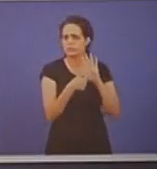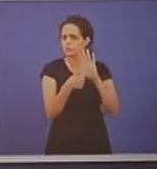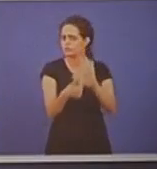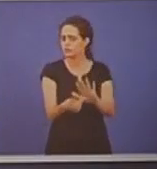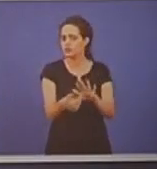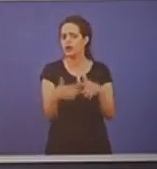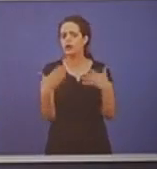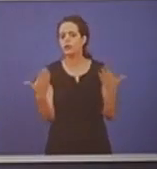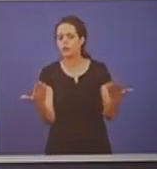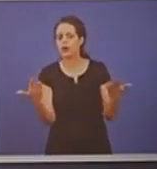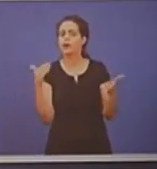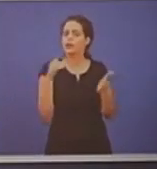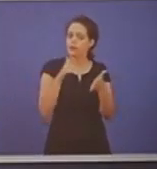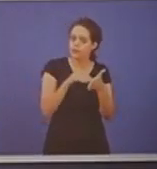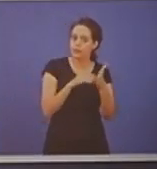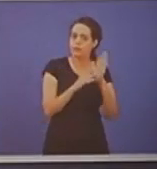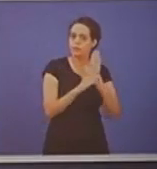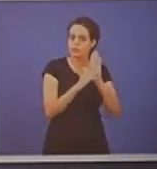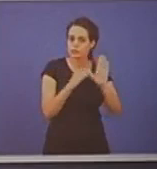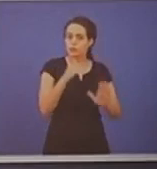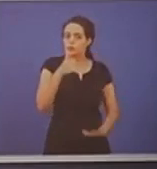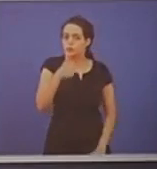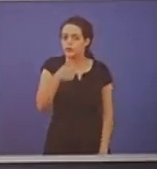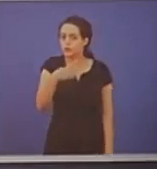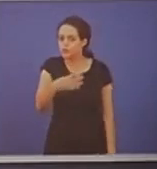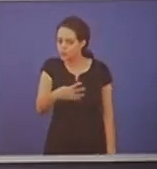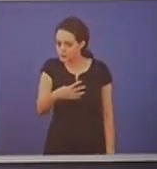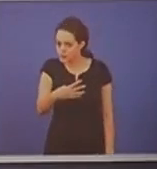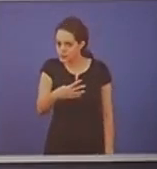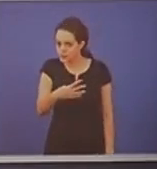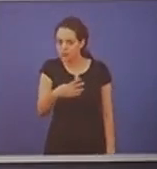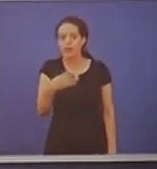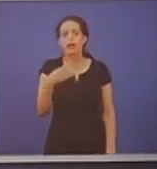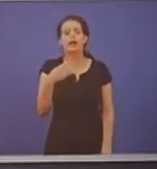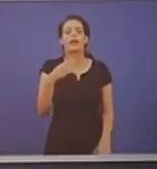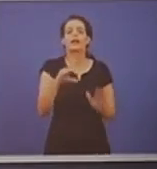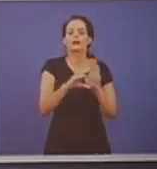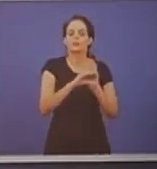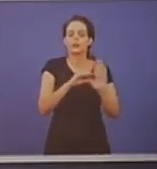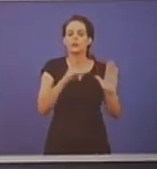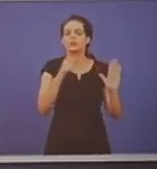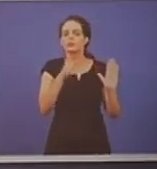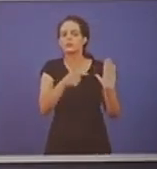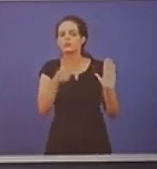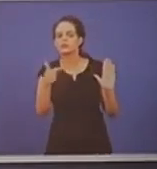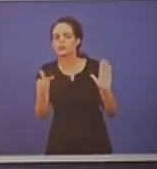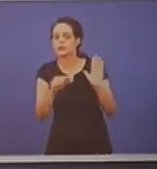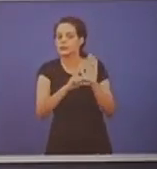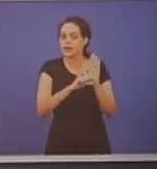important verses, especially the 14th,